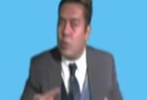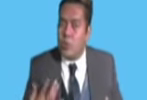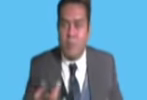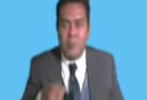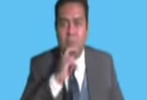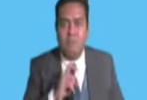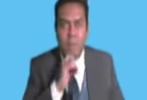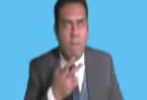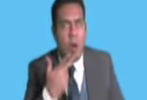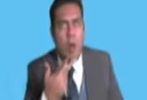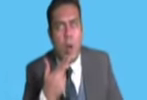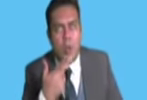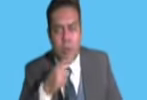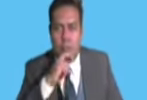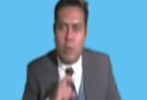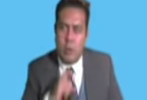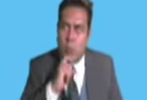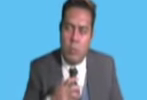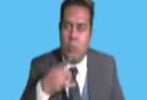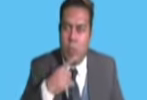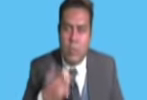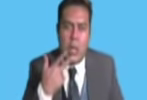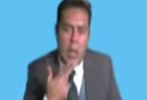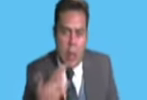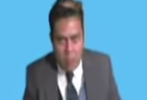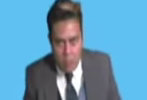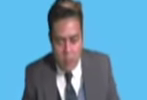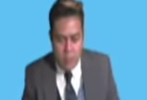false promises and fails to deliver?